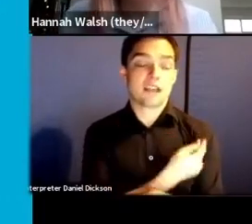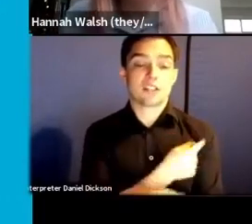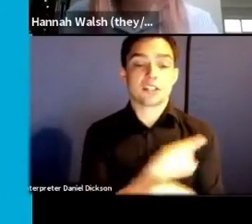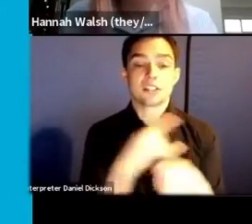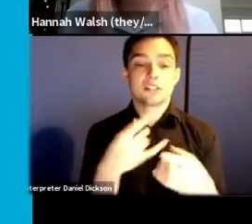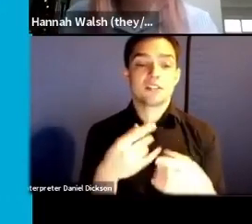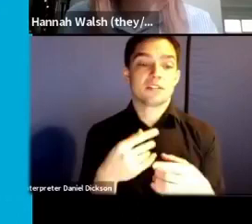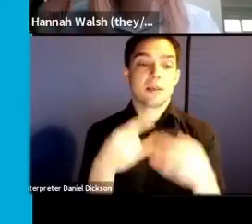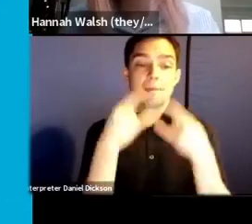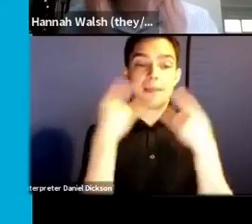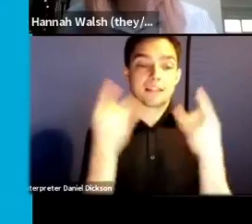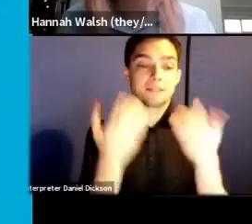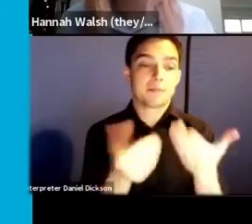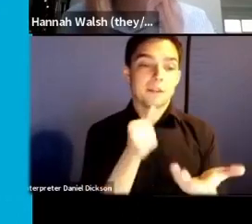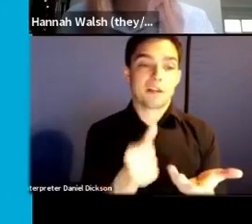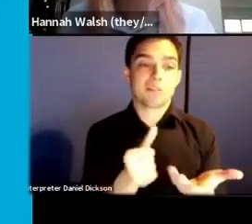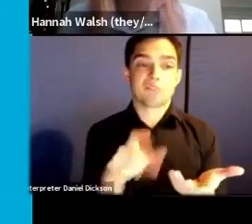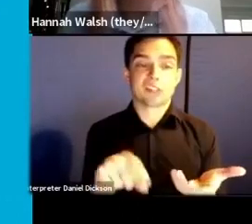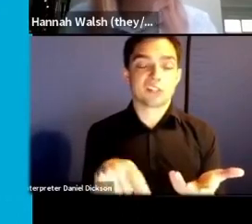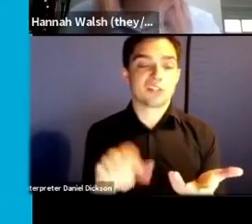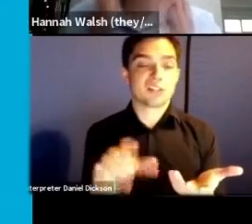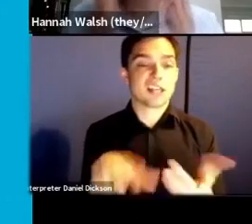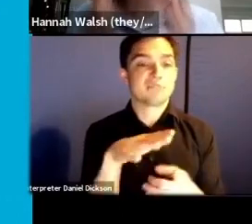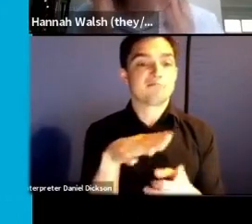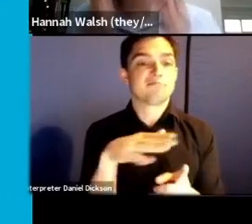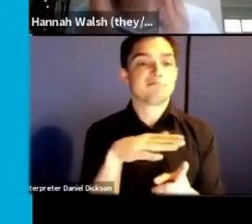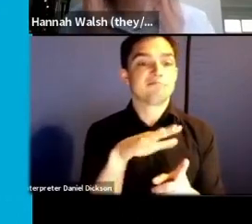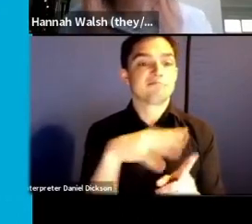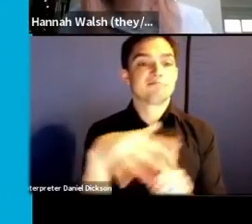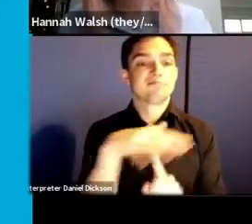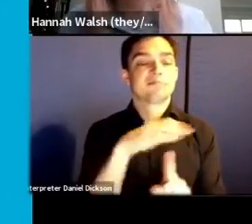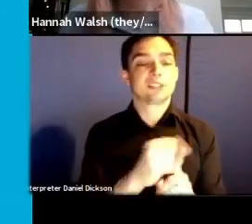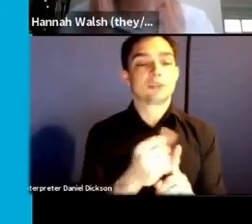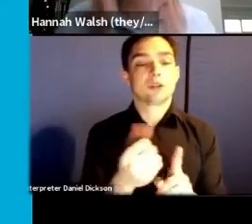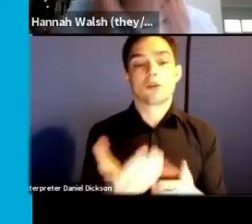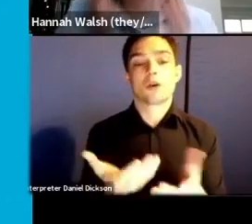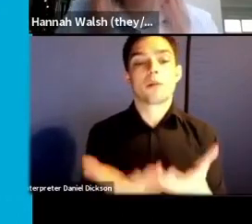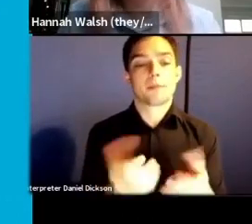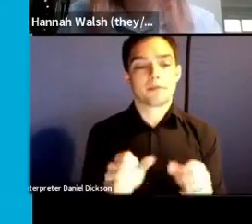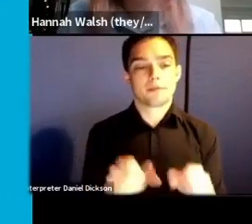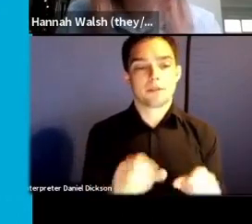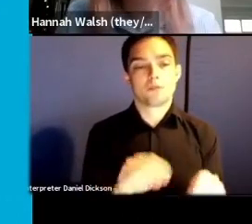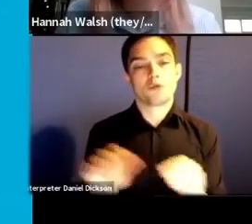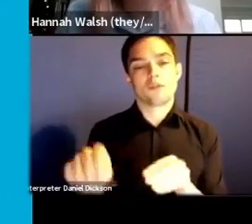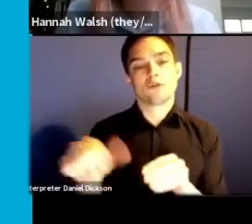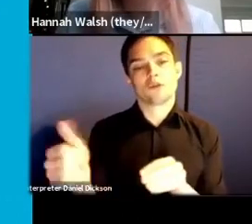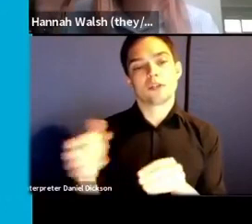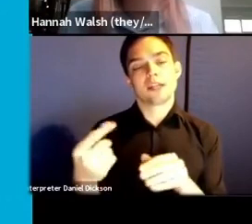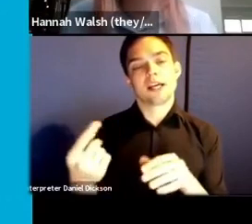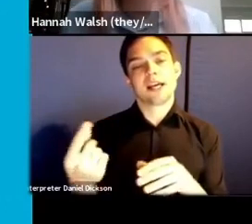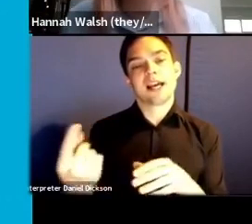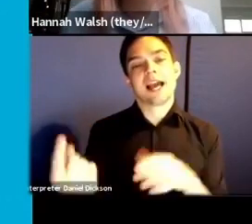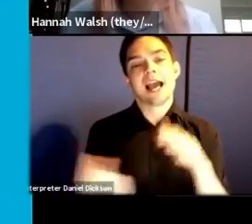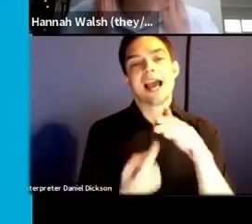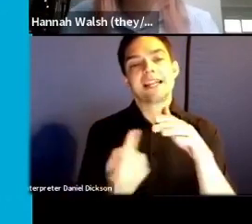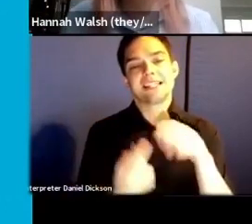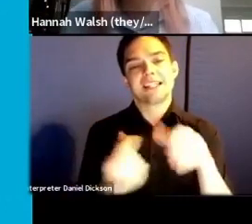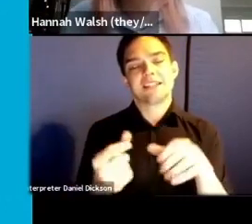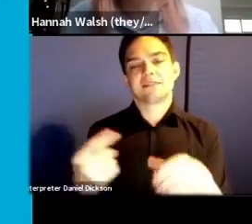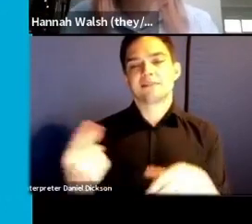aren't as necessary in that situation? Or can you potentially be moved to an isolated workspace? Are